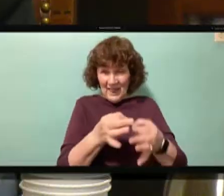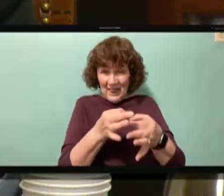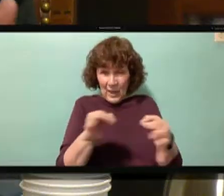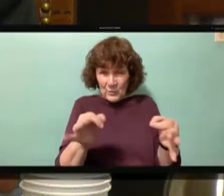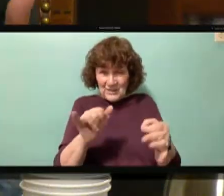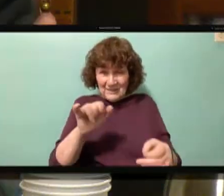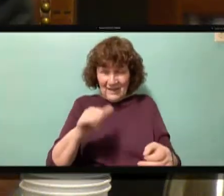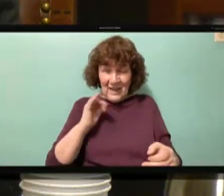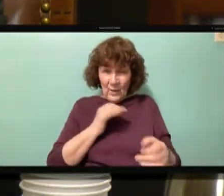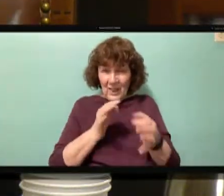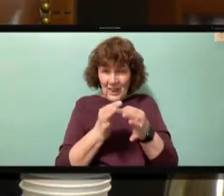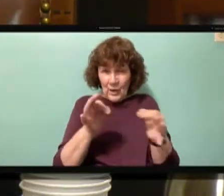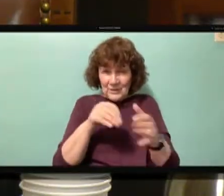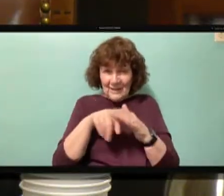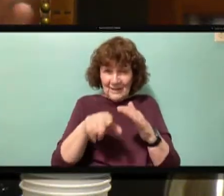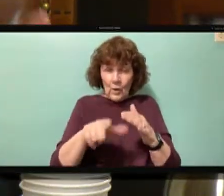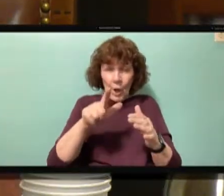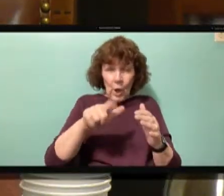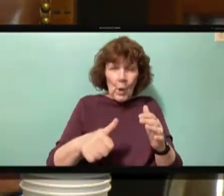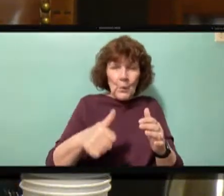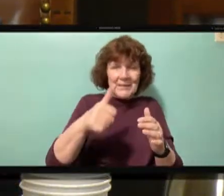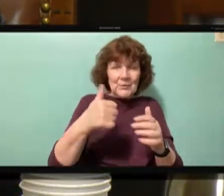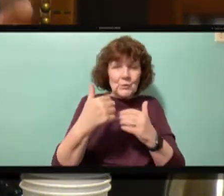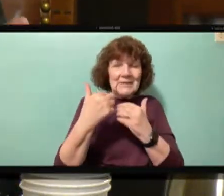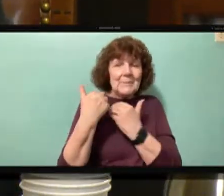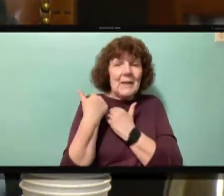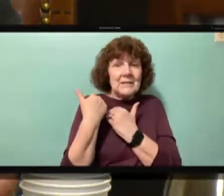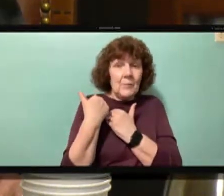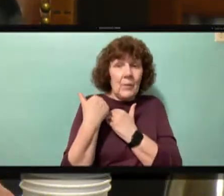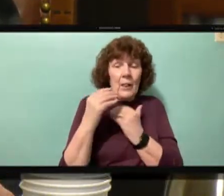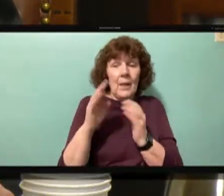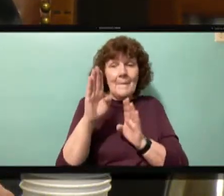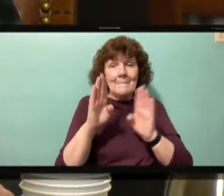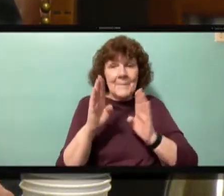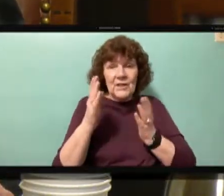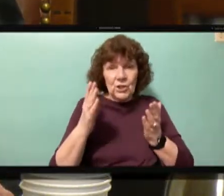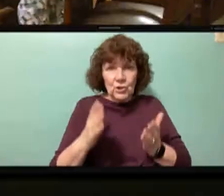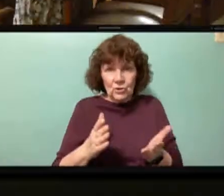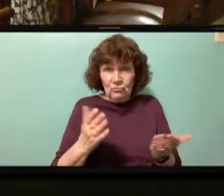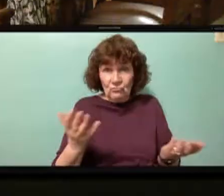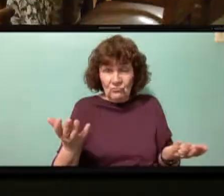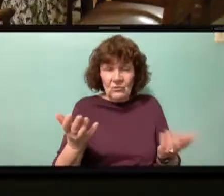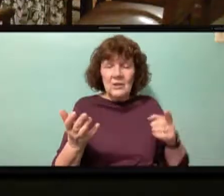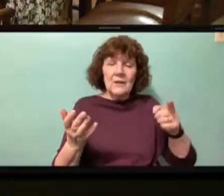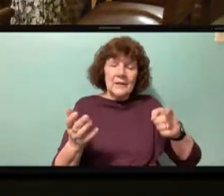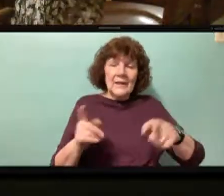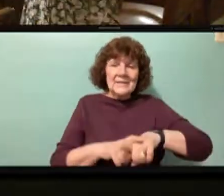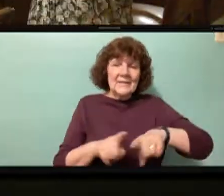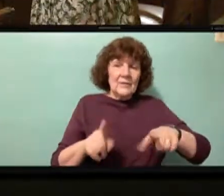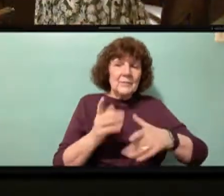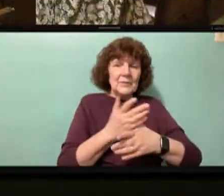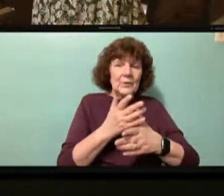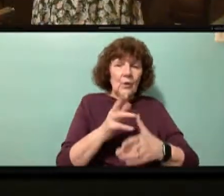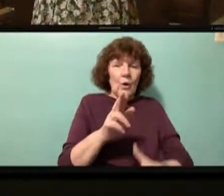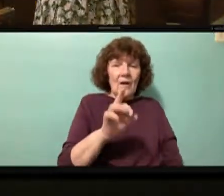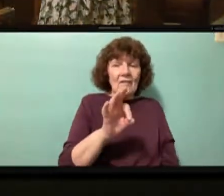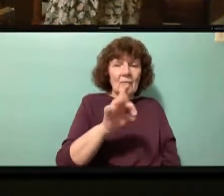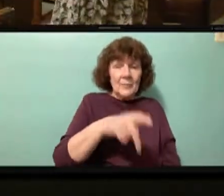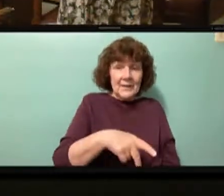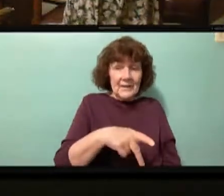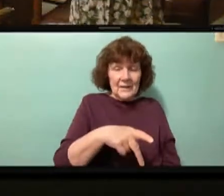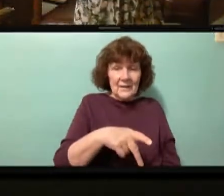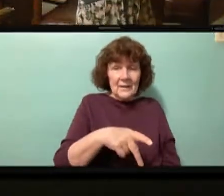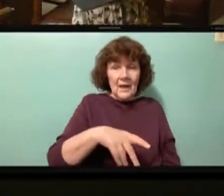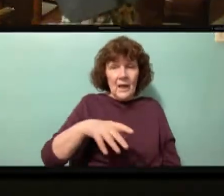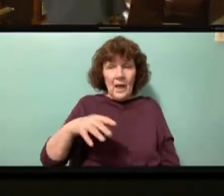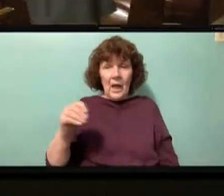Like lowest responsible bidder, or is that? This is the difference between RFPs on the one hand